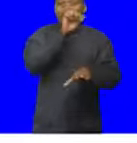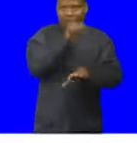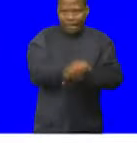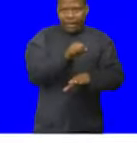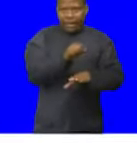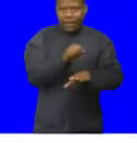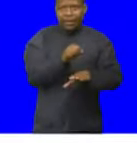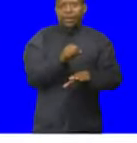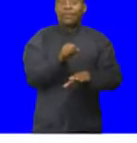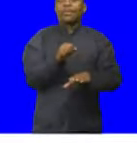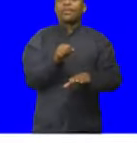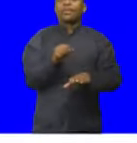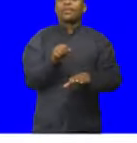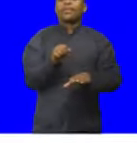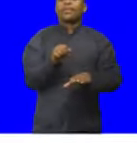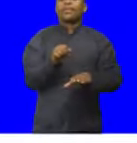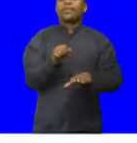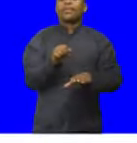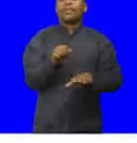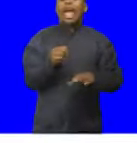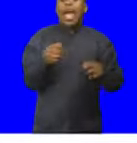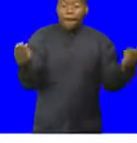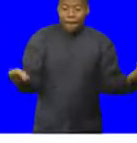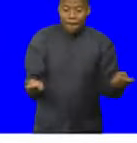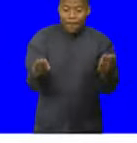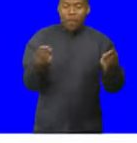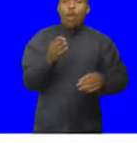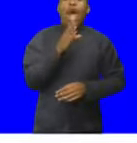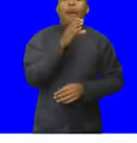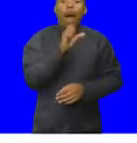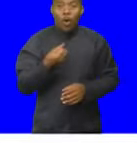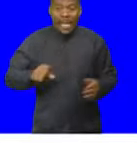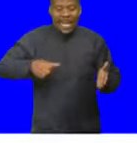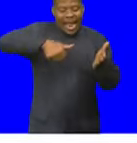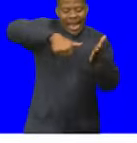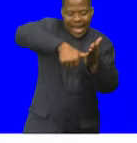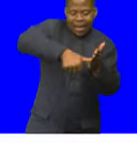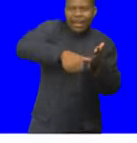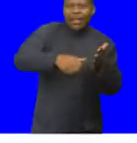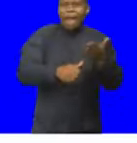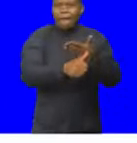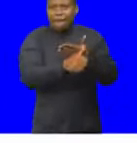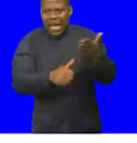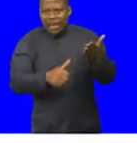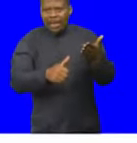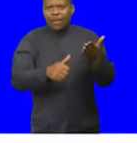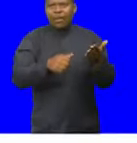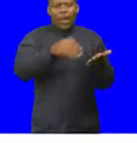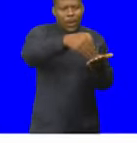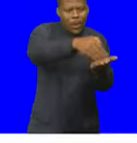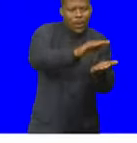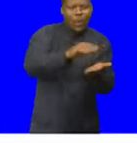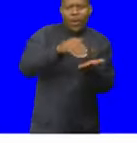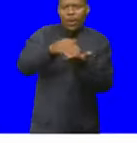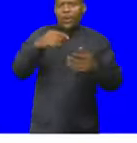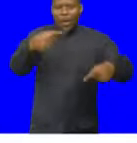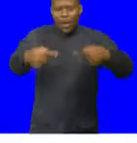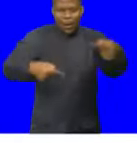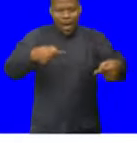lweholela abantu labadzala njalo ngenyanga lolusukunyiswe lehhovisi leliphilani bankulu ngenyanga yendlovana kulomnyaka.